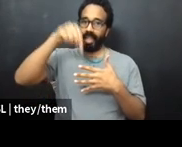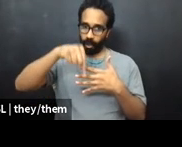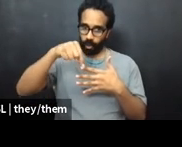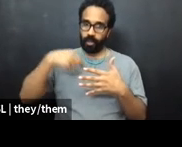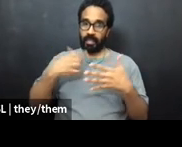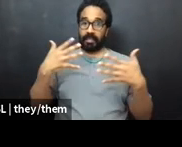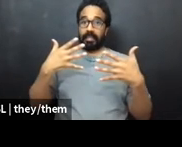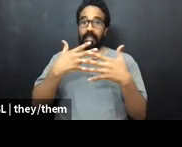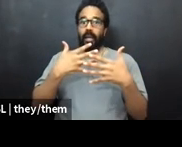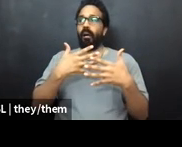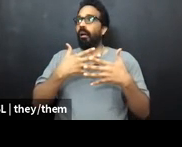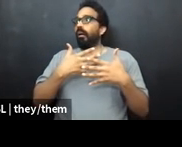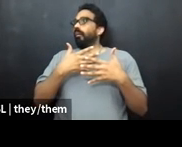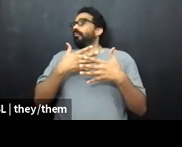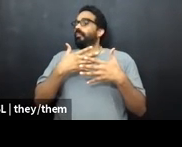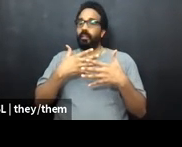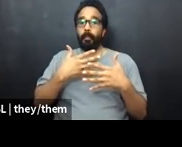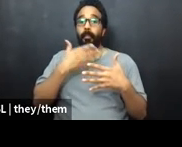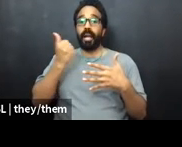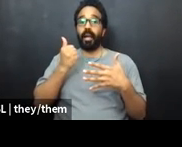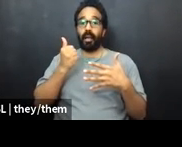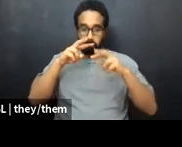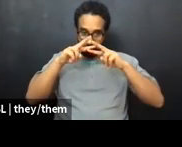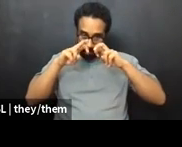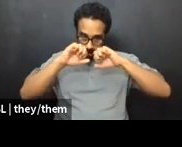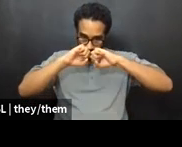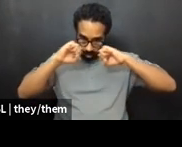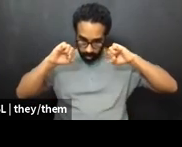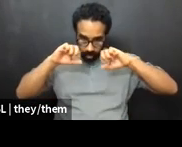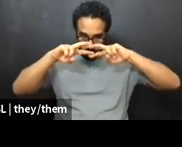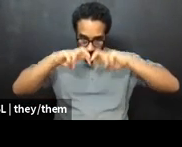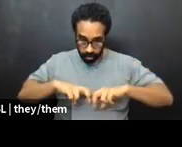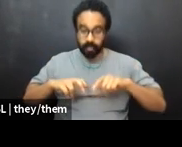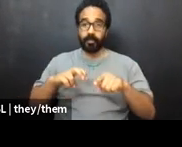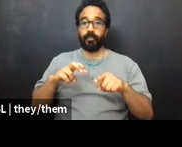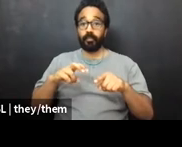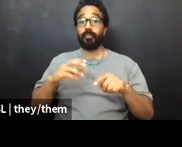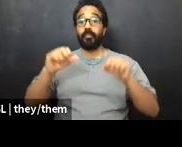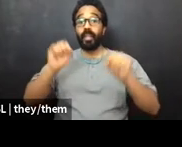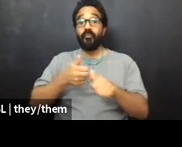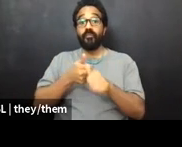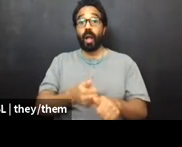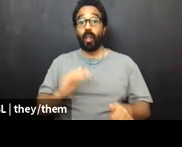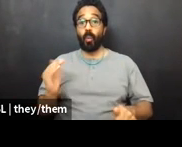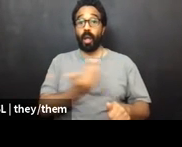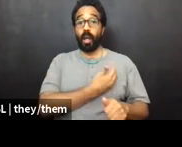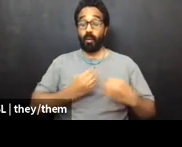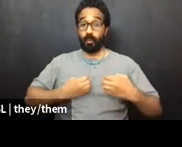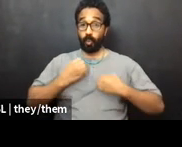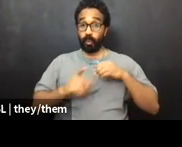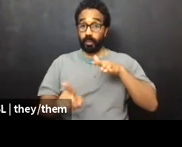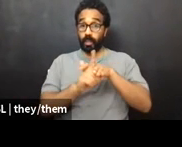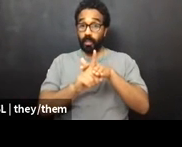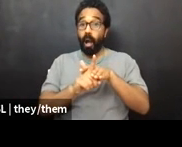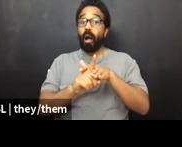access, we can potentially use our emotions almost as navigational signs on the path that we're on. So we can lean into them in different ways